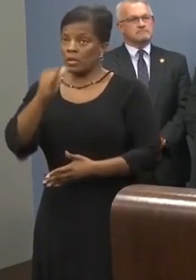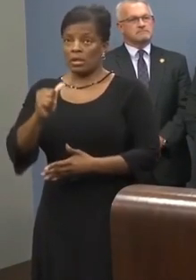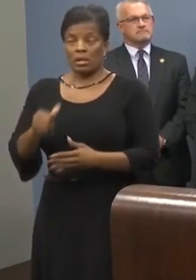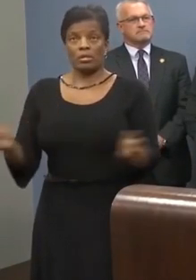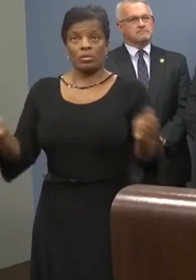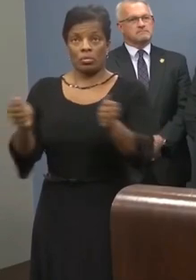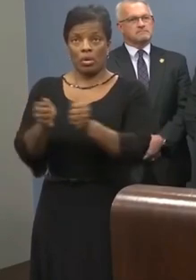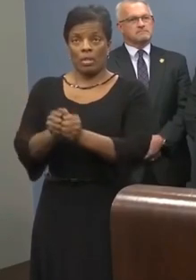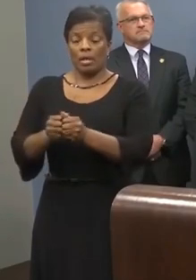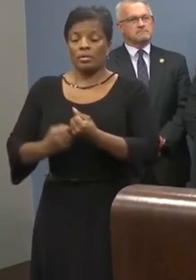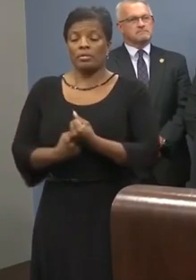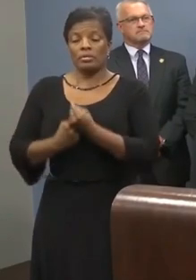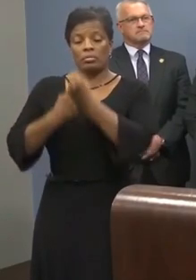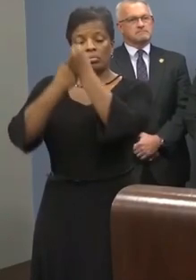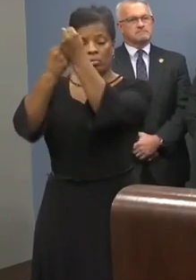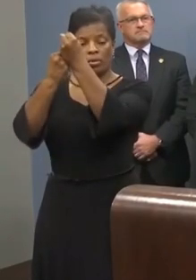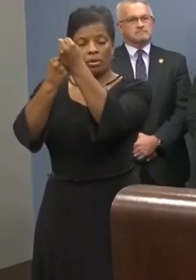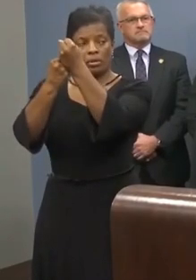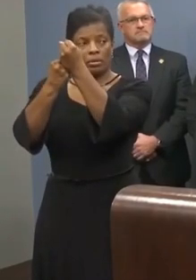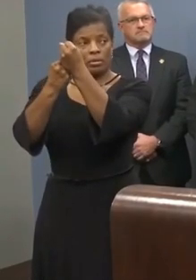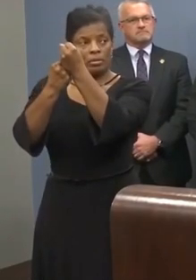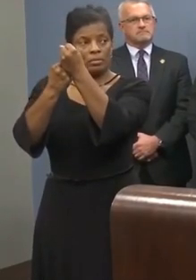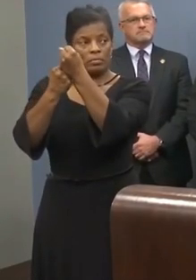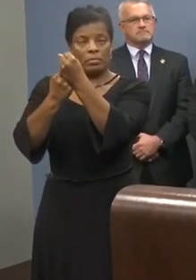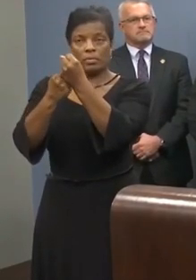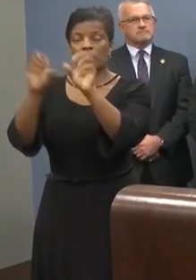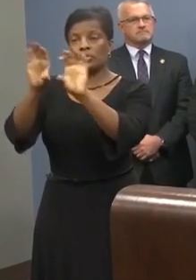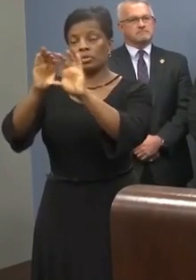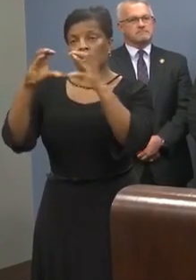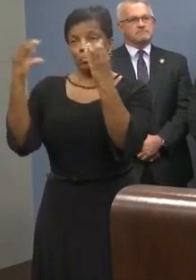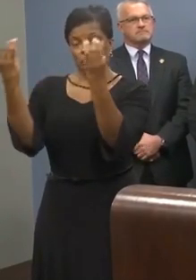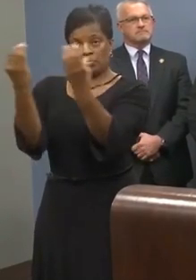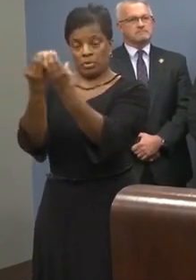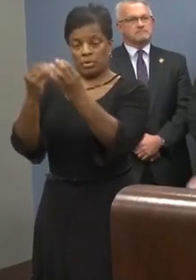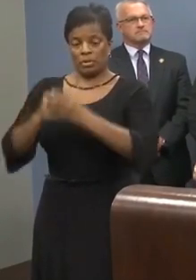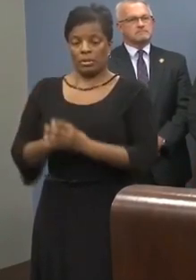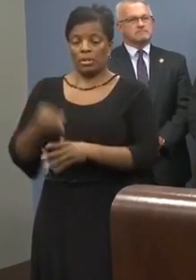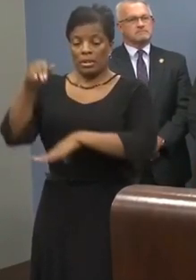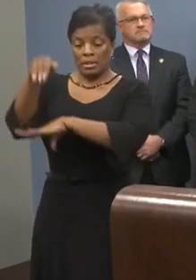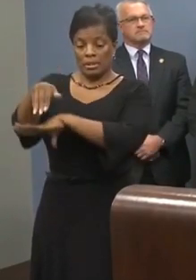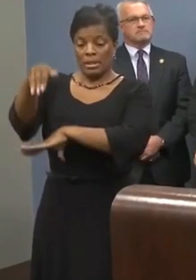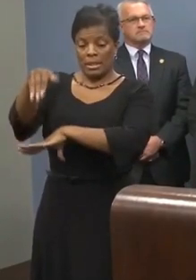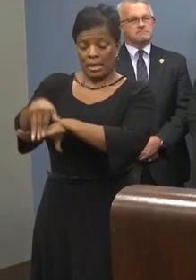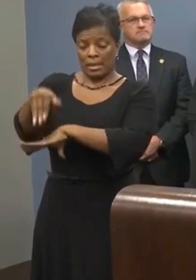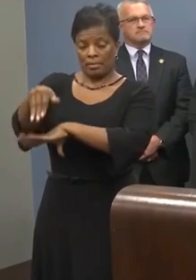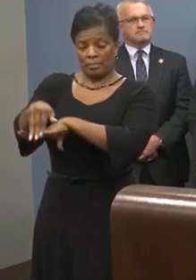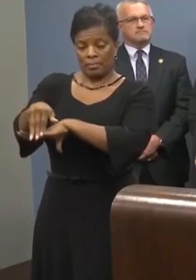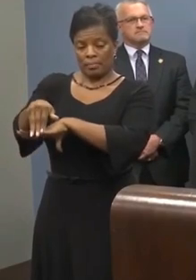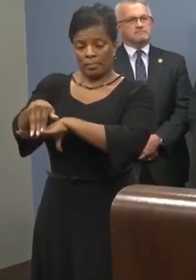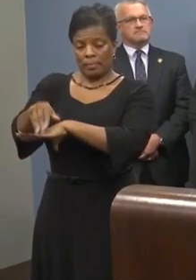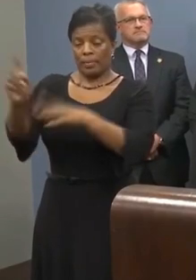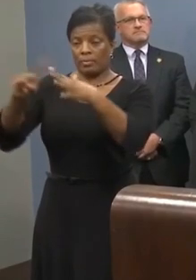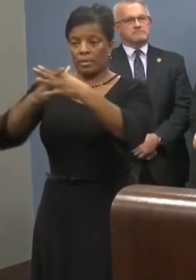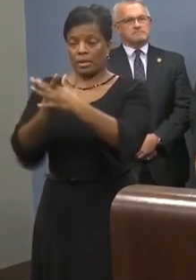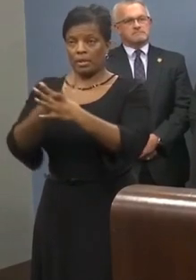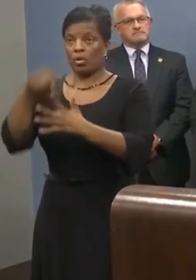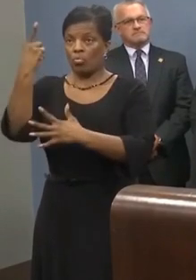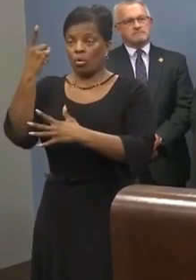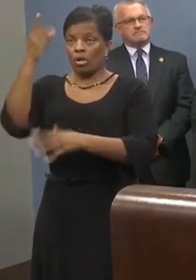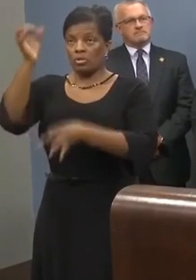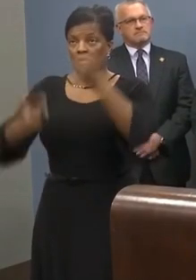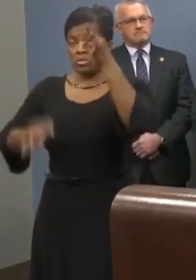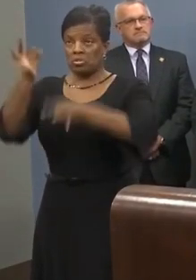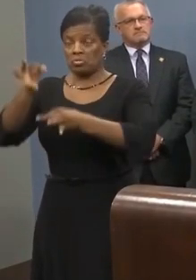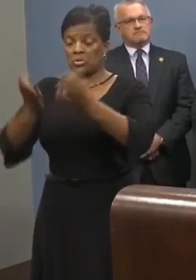have done this without their support and the support of this entire community. Tonight is the beginning of when justice